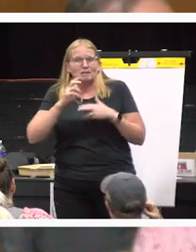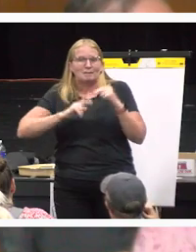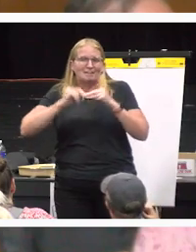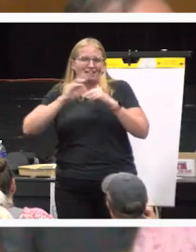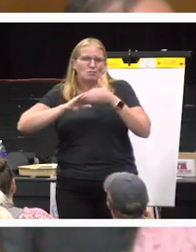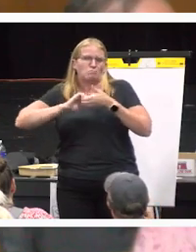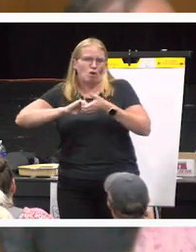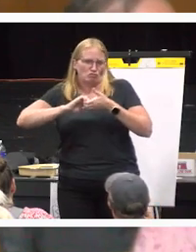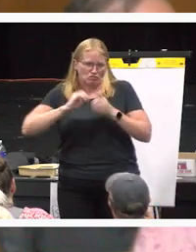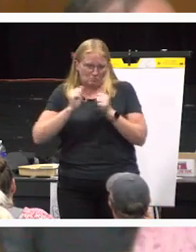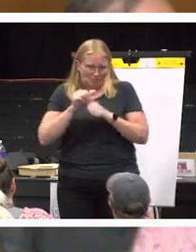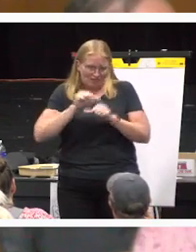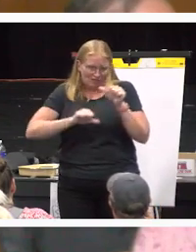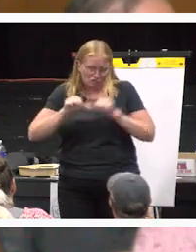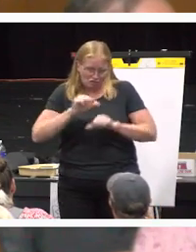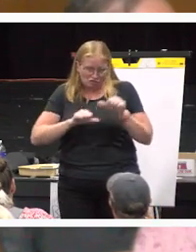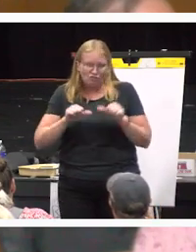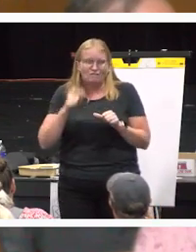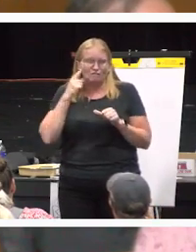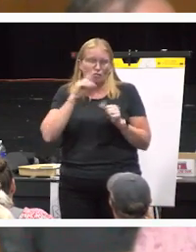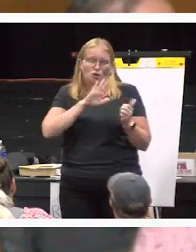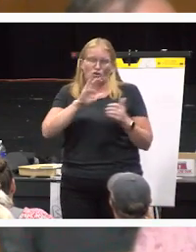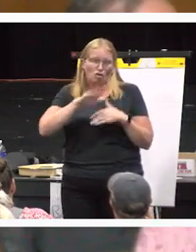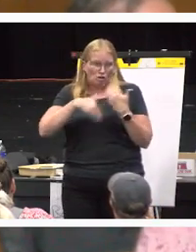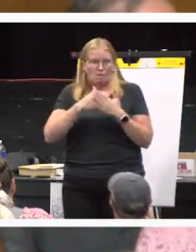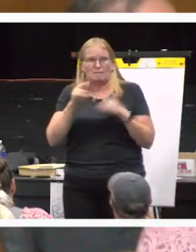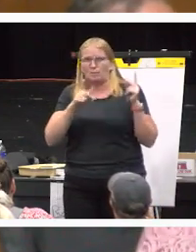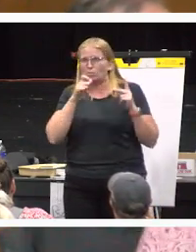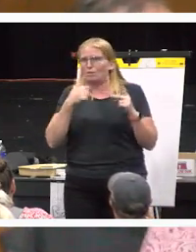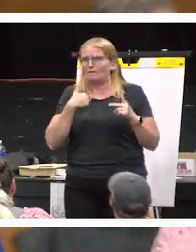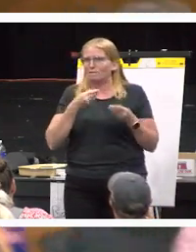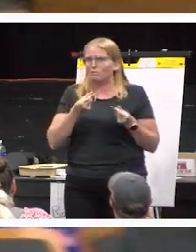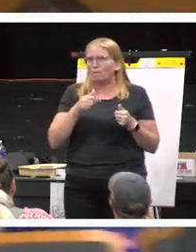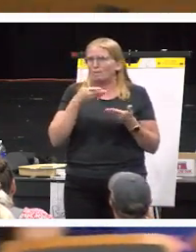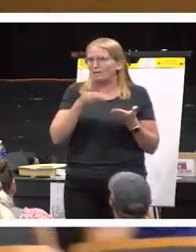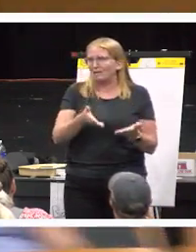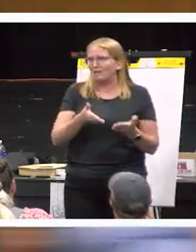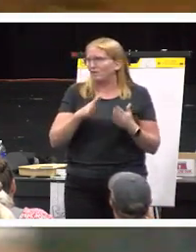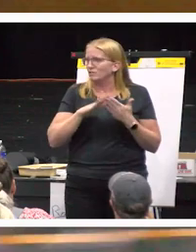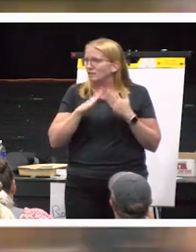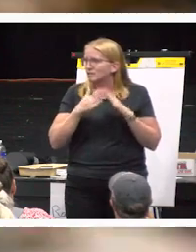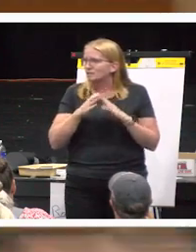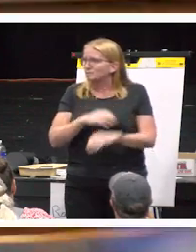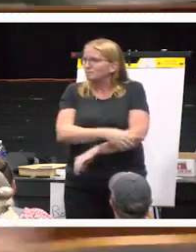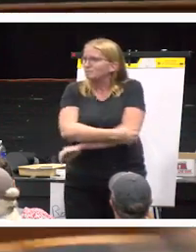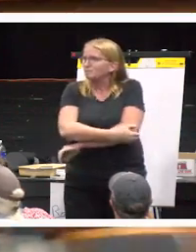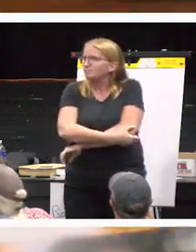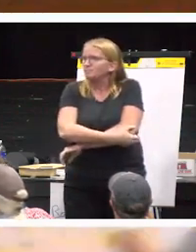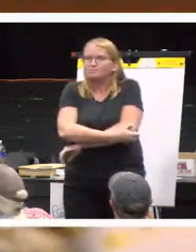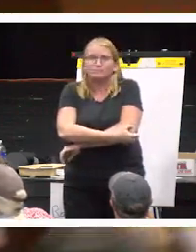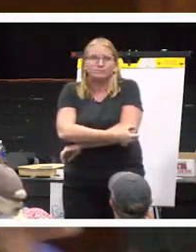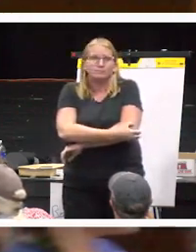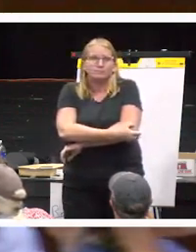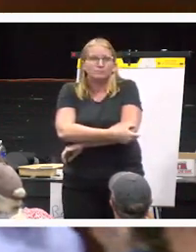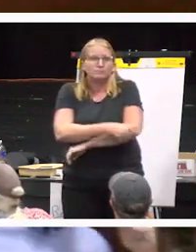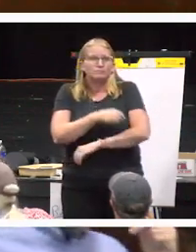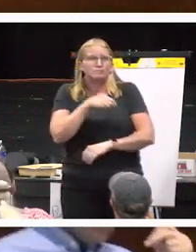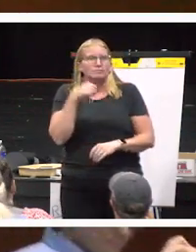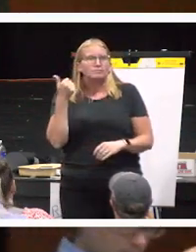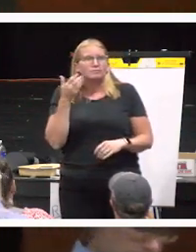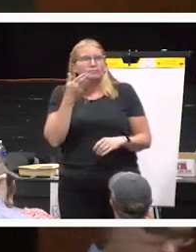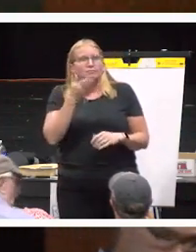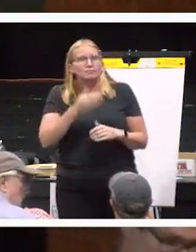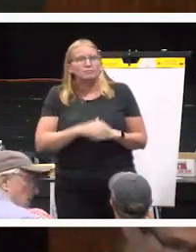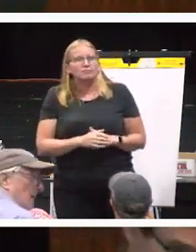with and benefits for property owners. Thank you so much. The next one. Hi, I'm